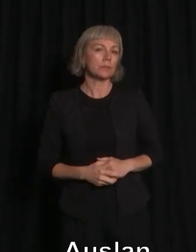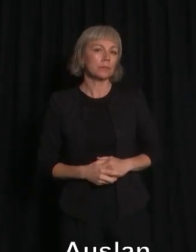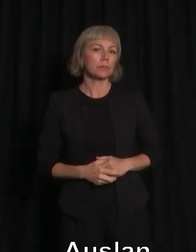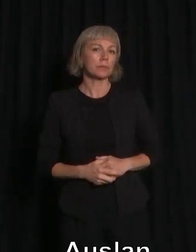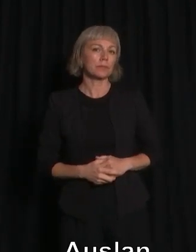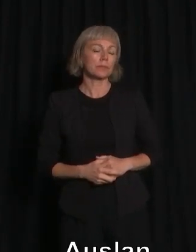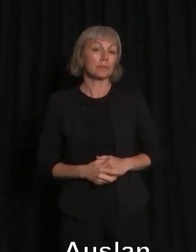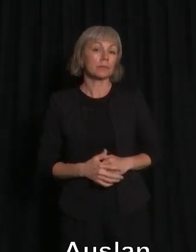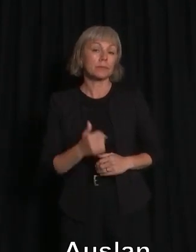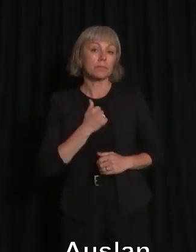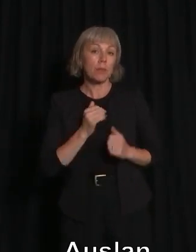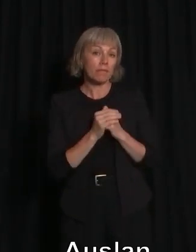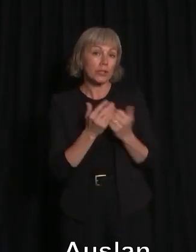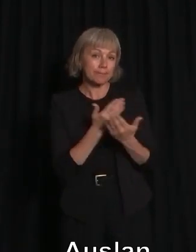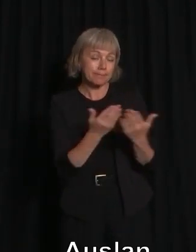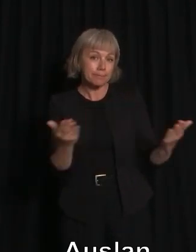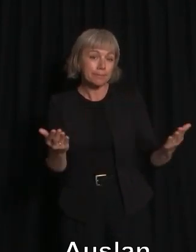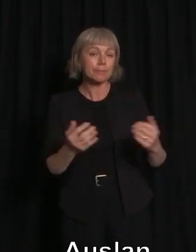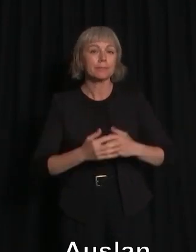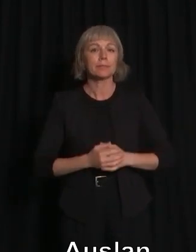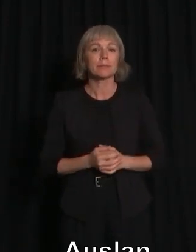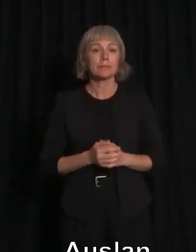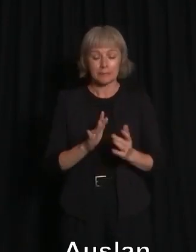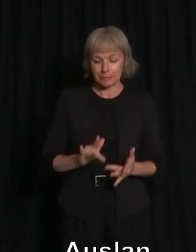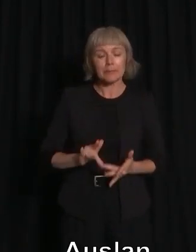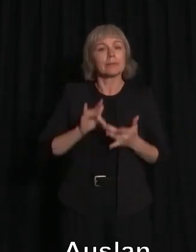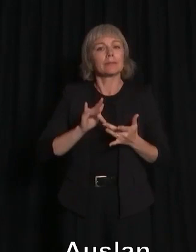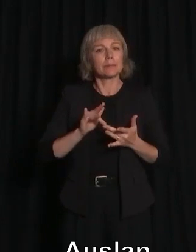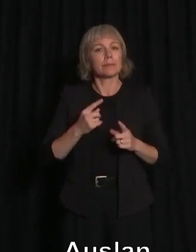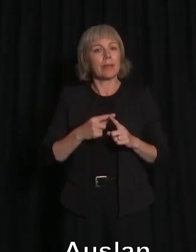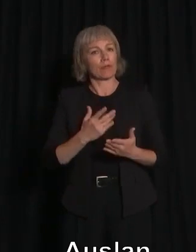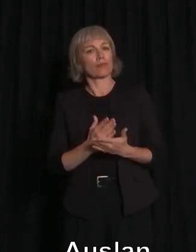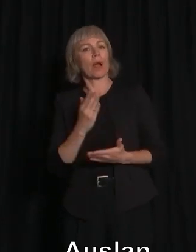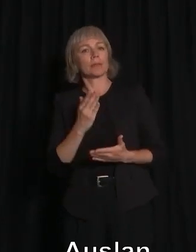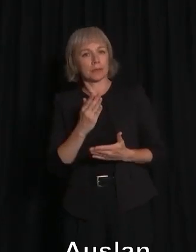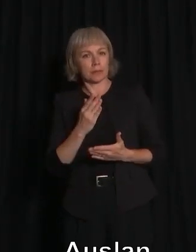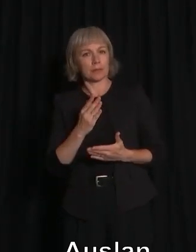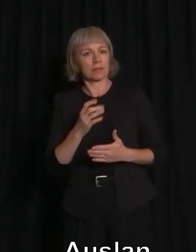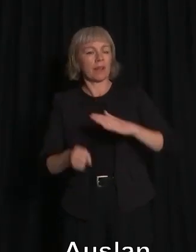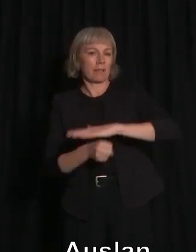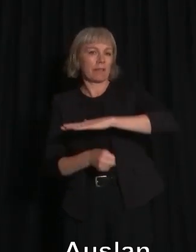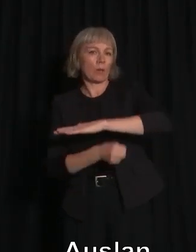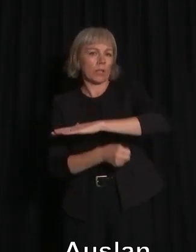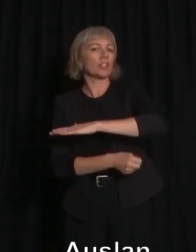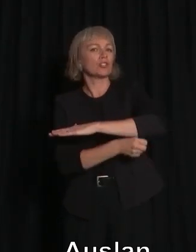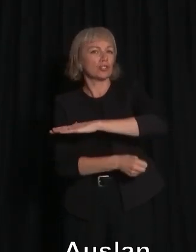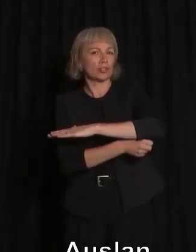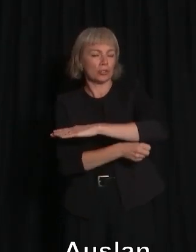Dear friends, dignity and rights are the foundation of a theory of discrimination